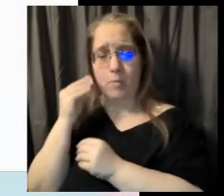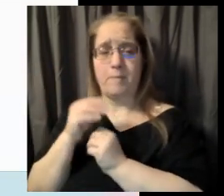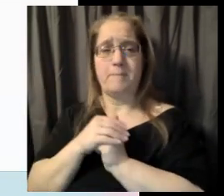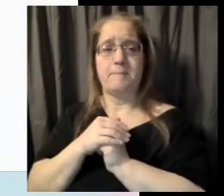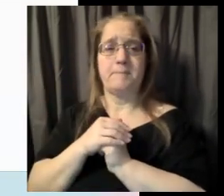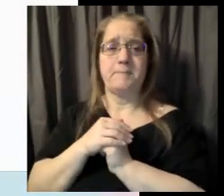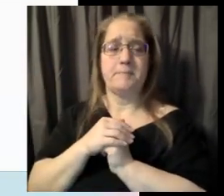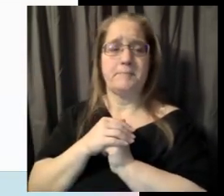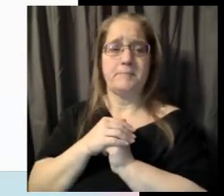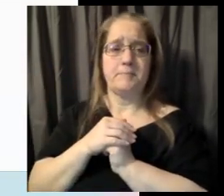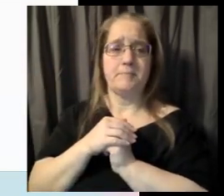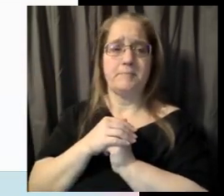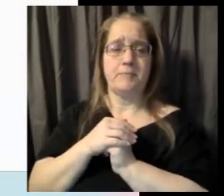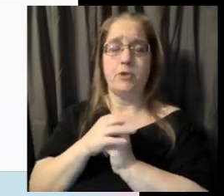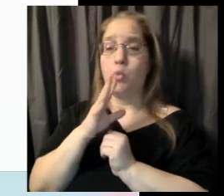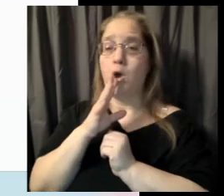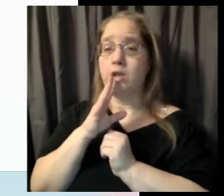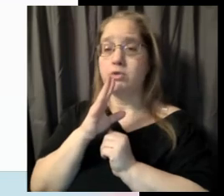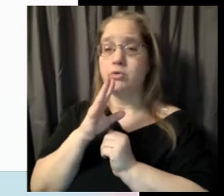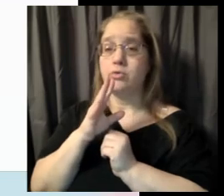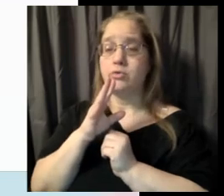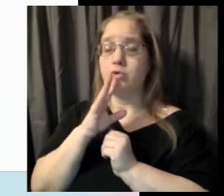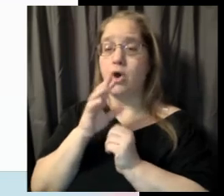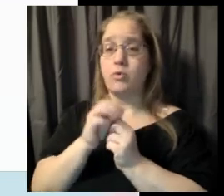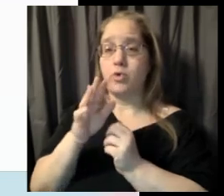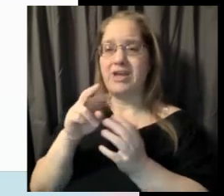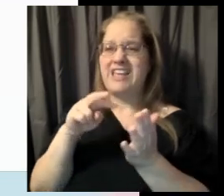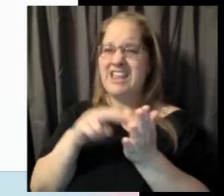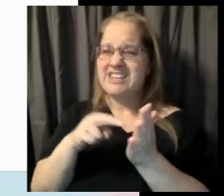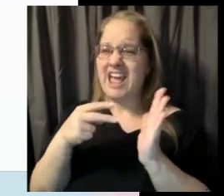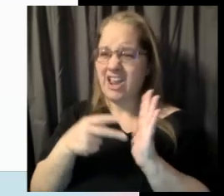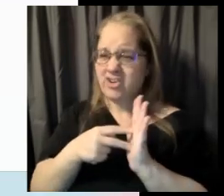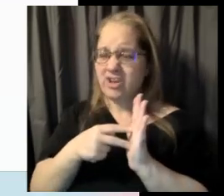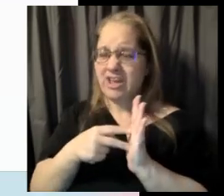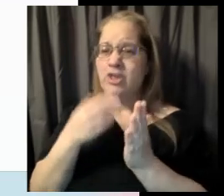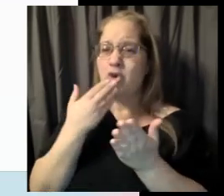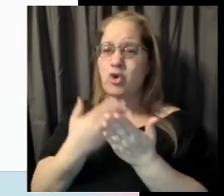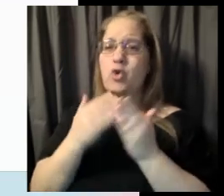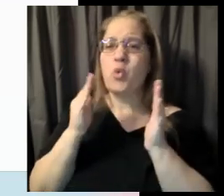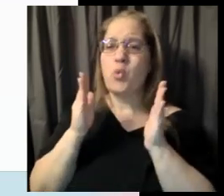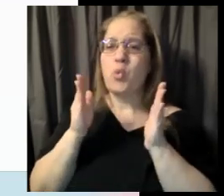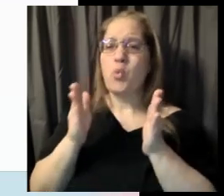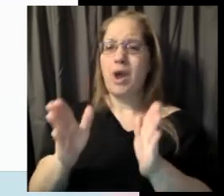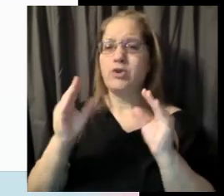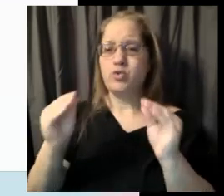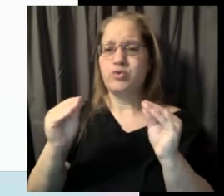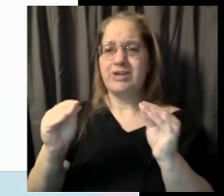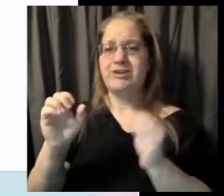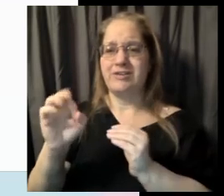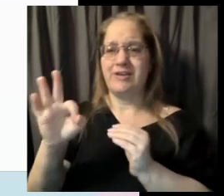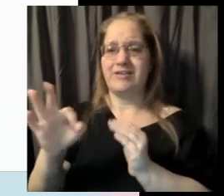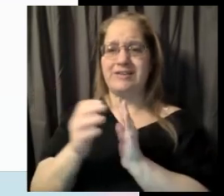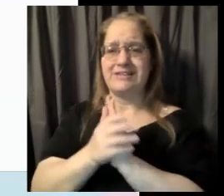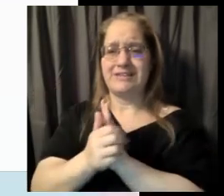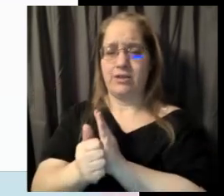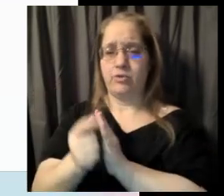So we want to talk intentionally with your child. It is one of the most powerful ways to teach executive function skills. So one key